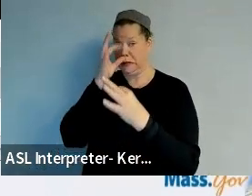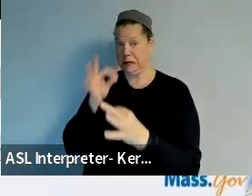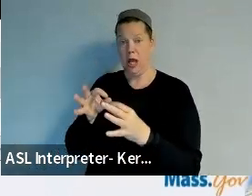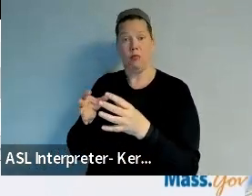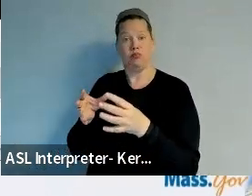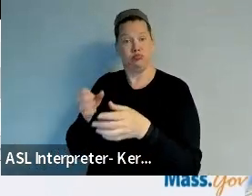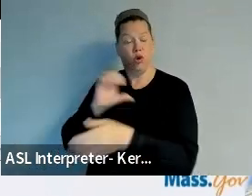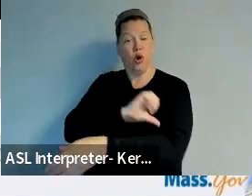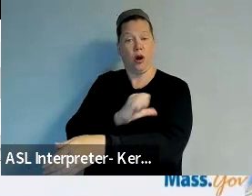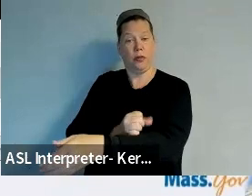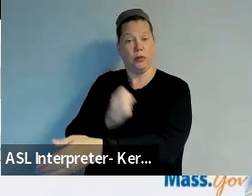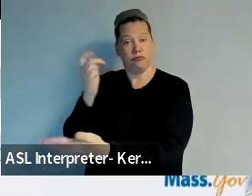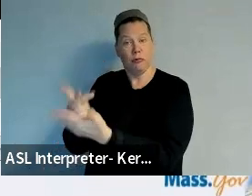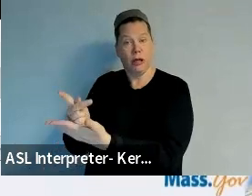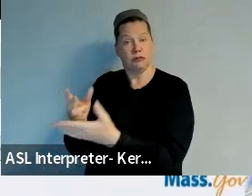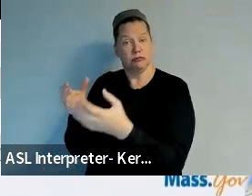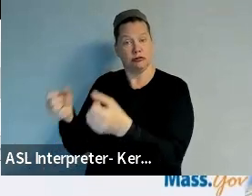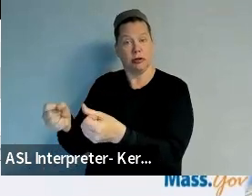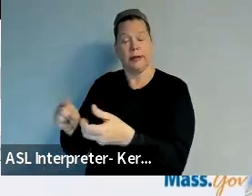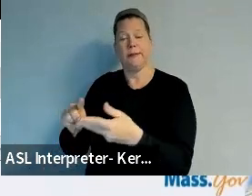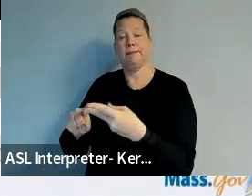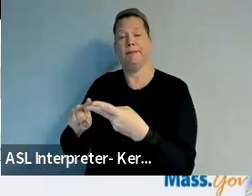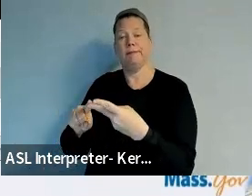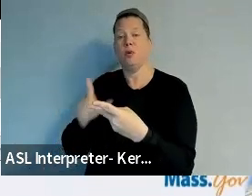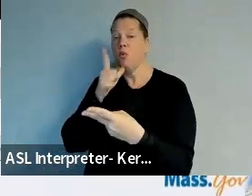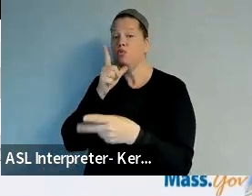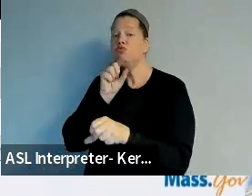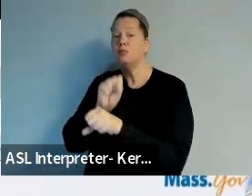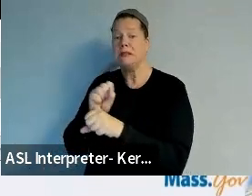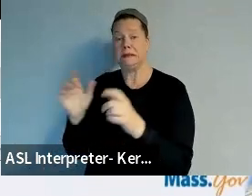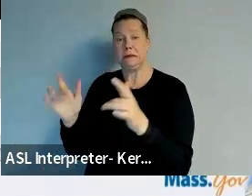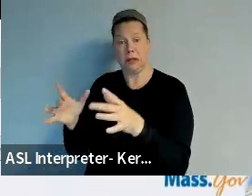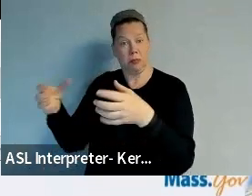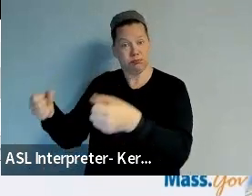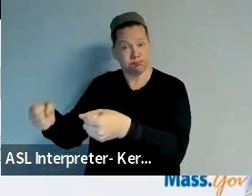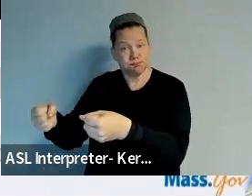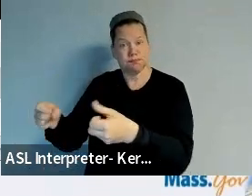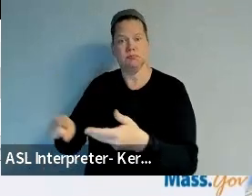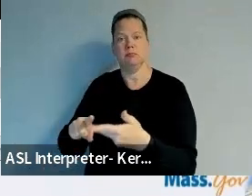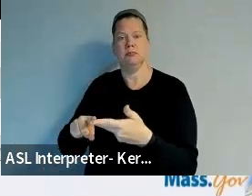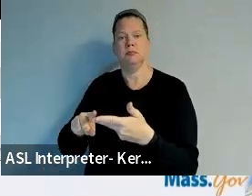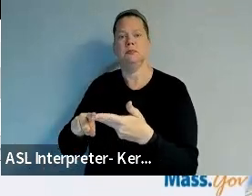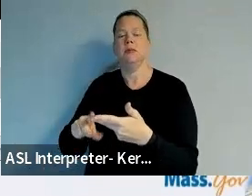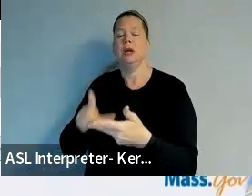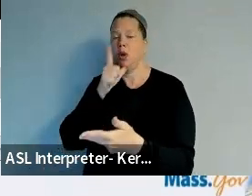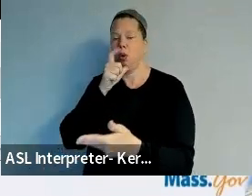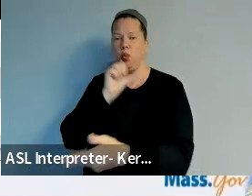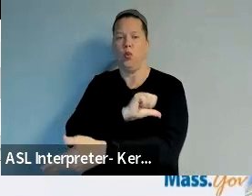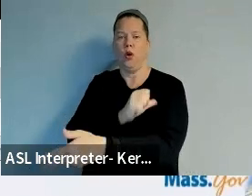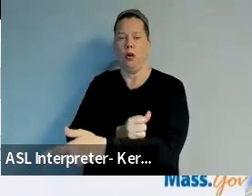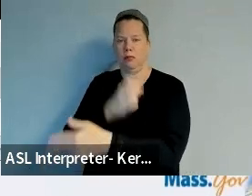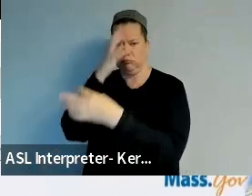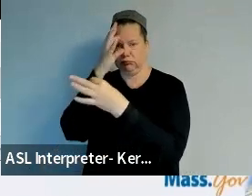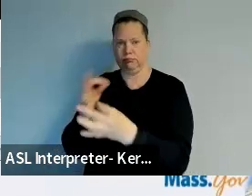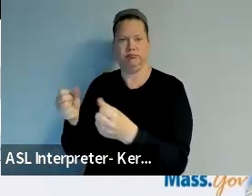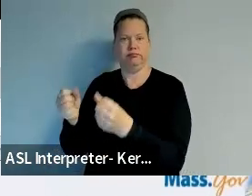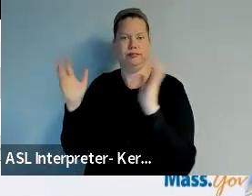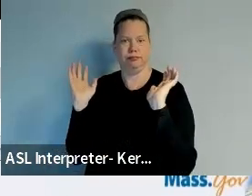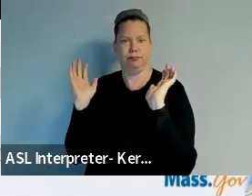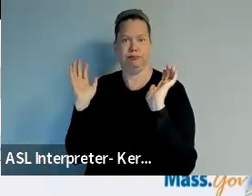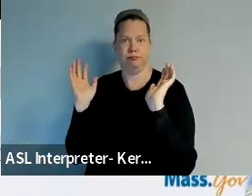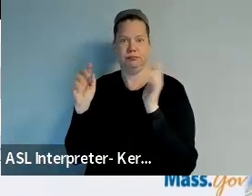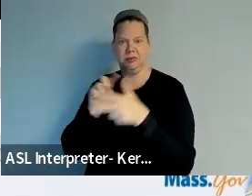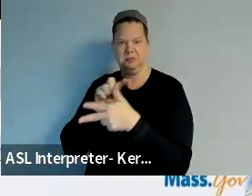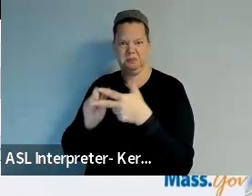With all involved parties entered in the system, we can move on to the individual's condition